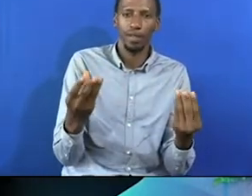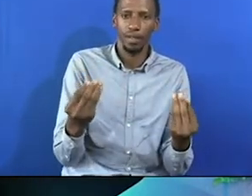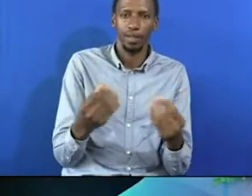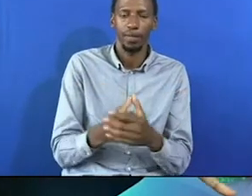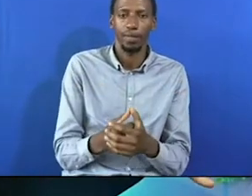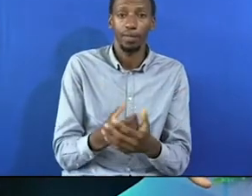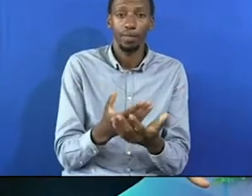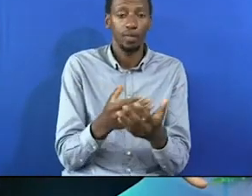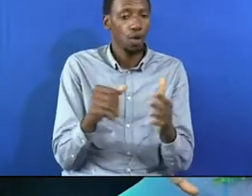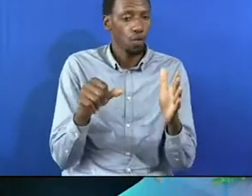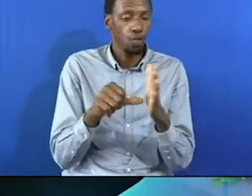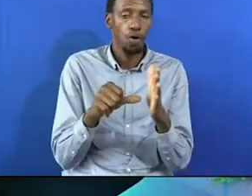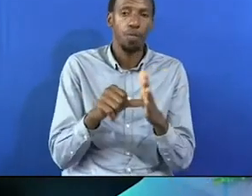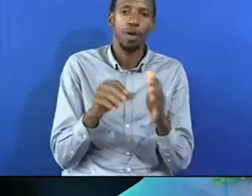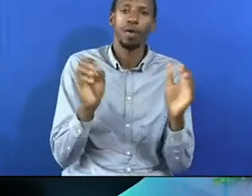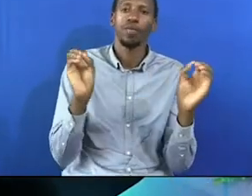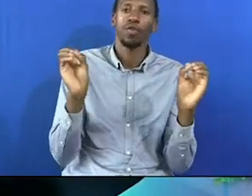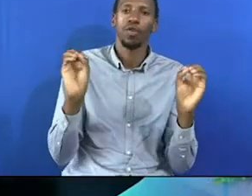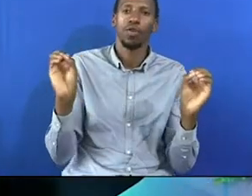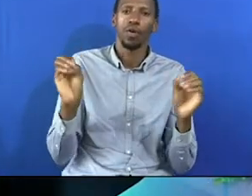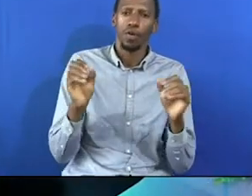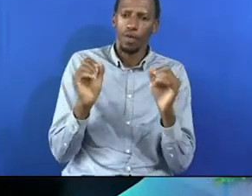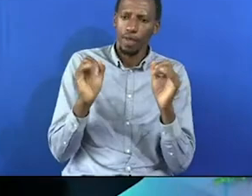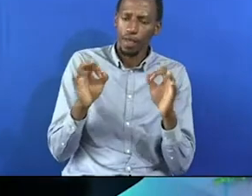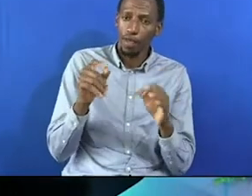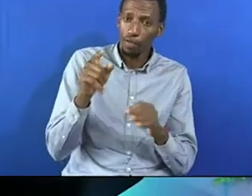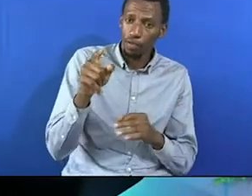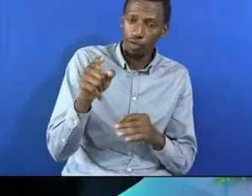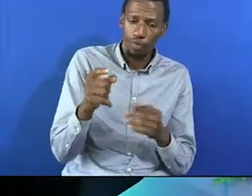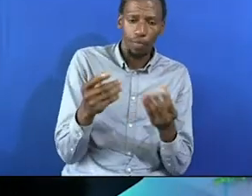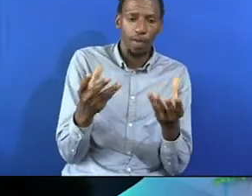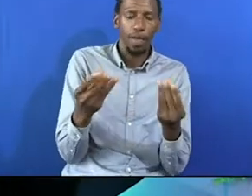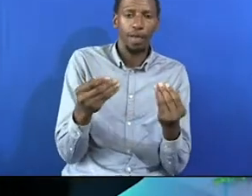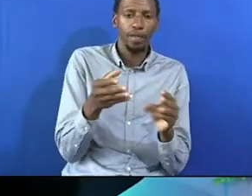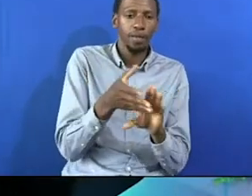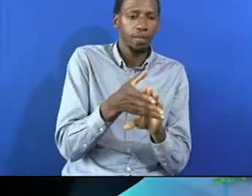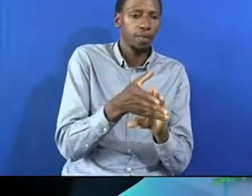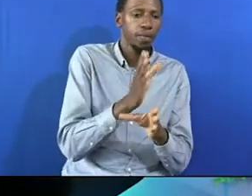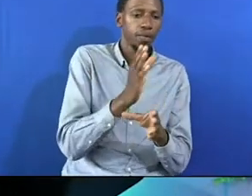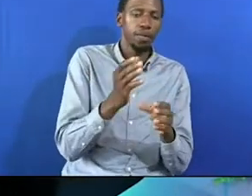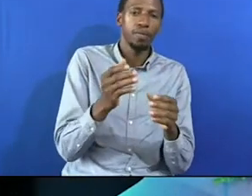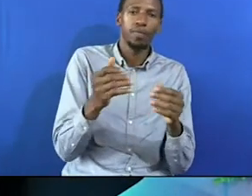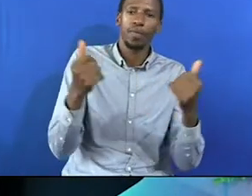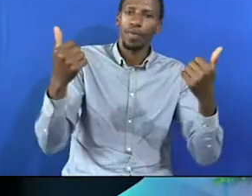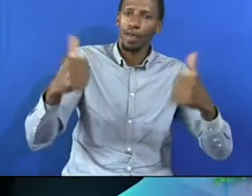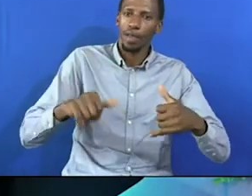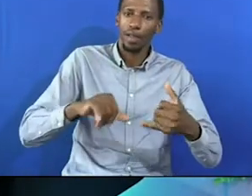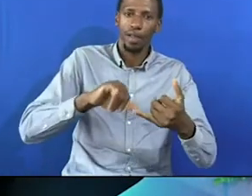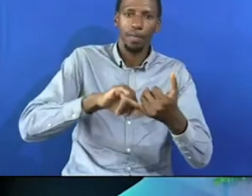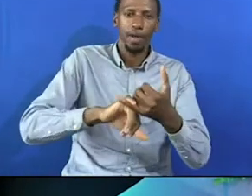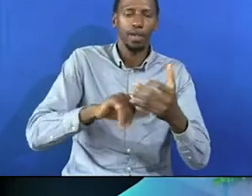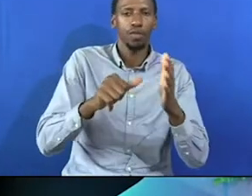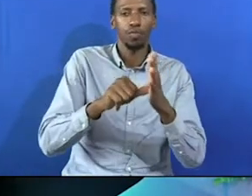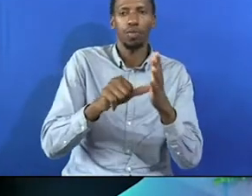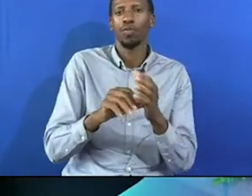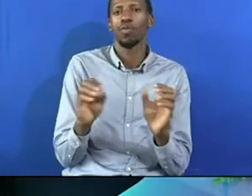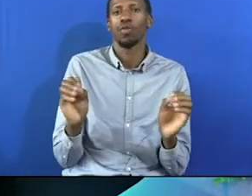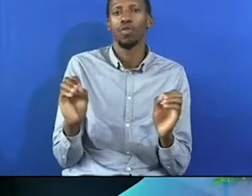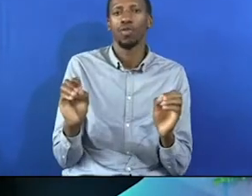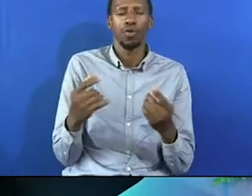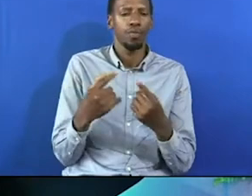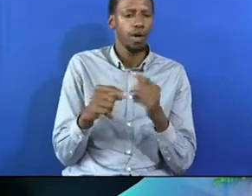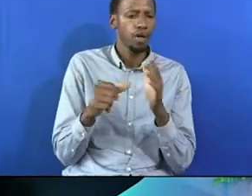There is no problem if you can easily exit any marriage. The only